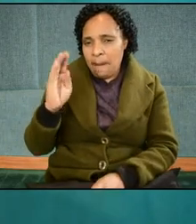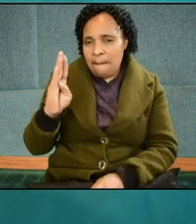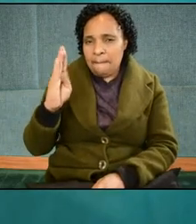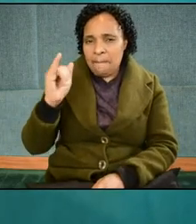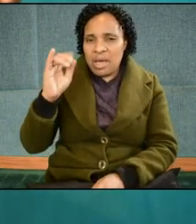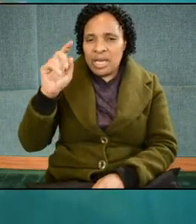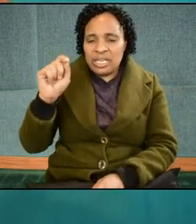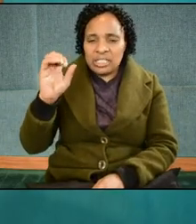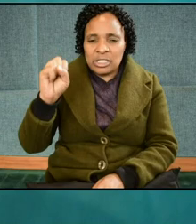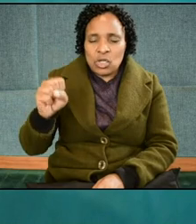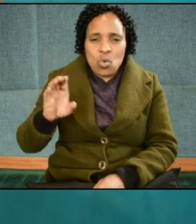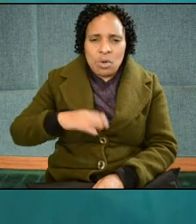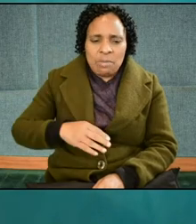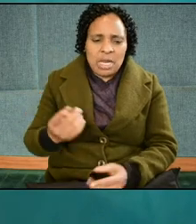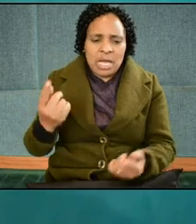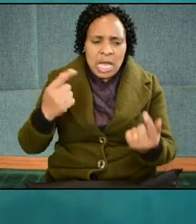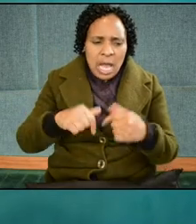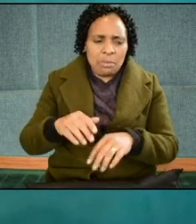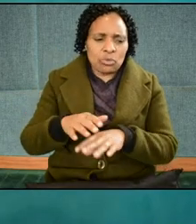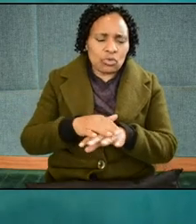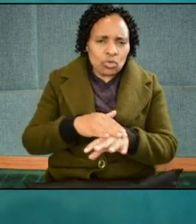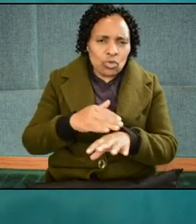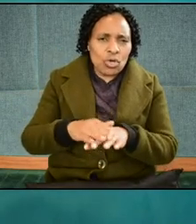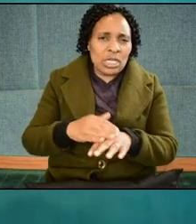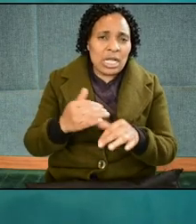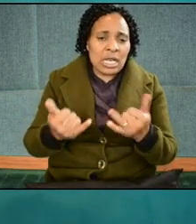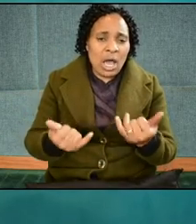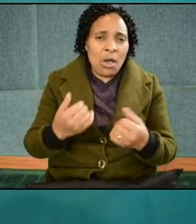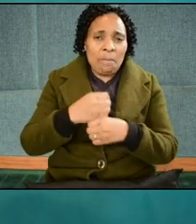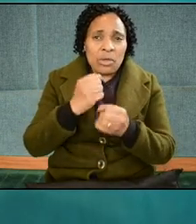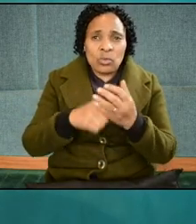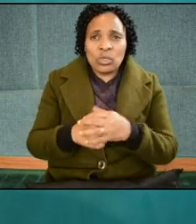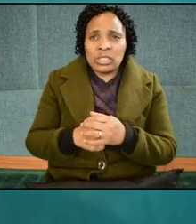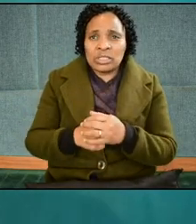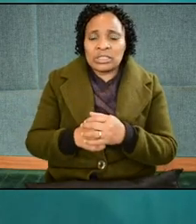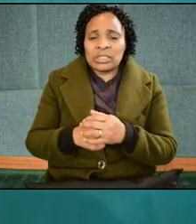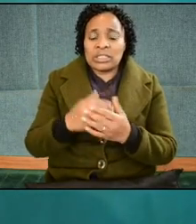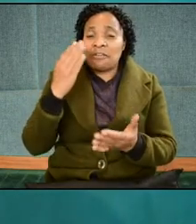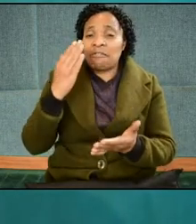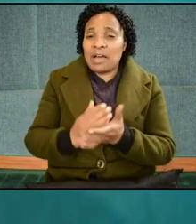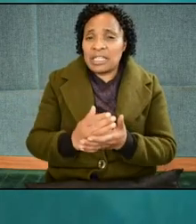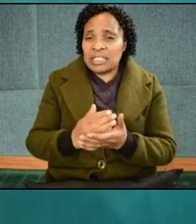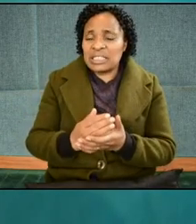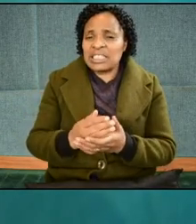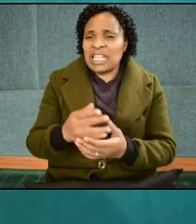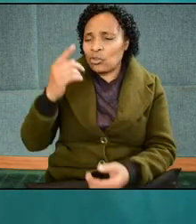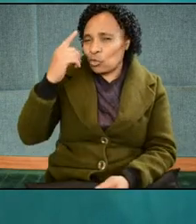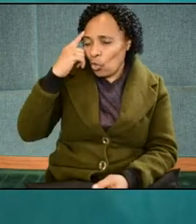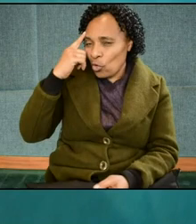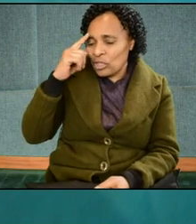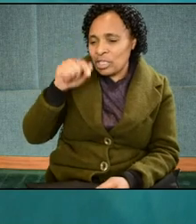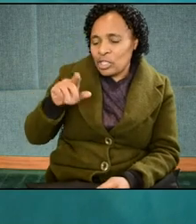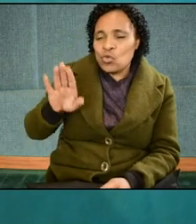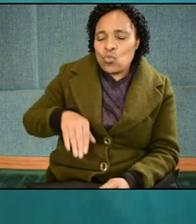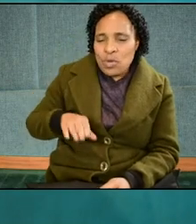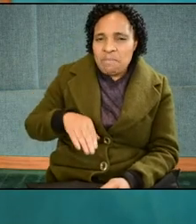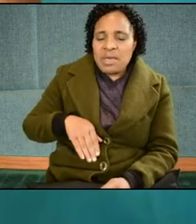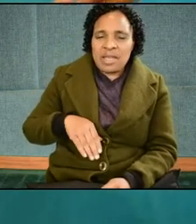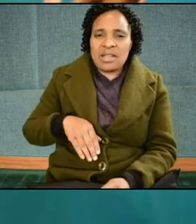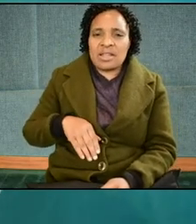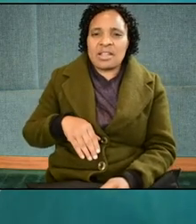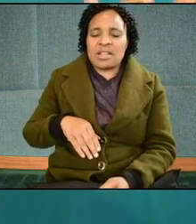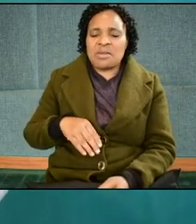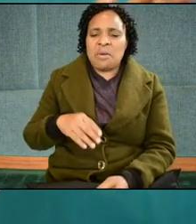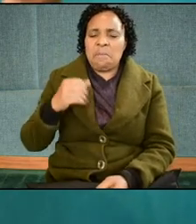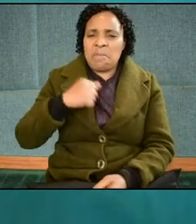started creeping in slowly. And now the point I want to make here is the fact that they thought the women should be